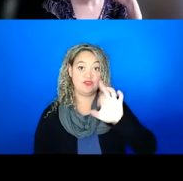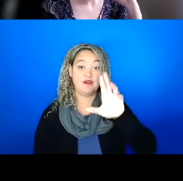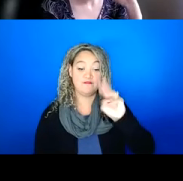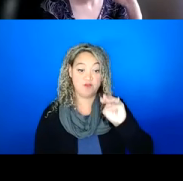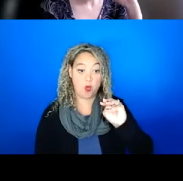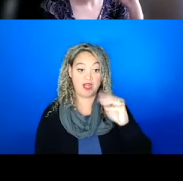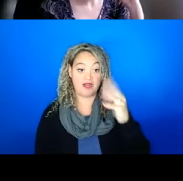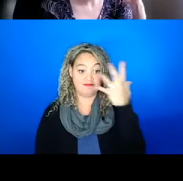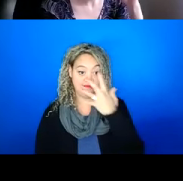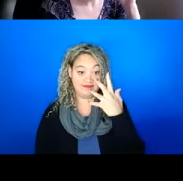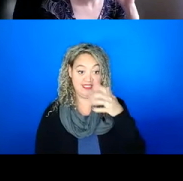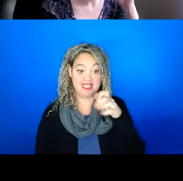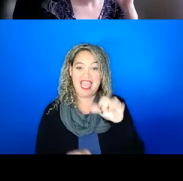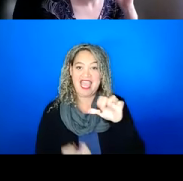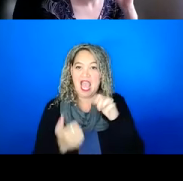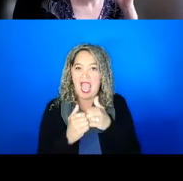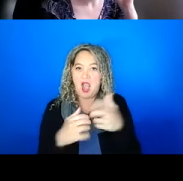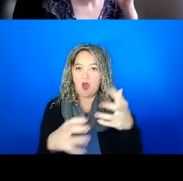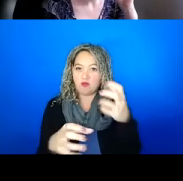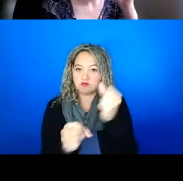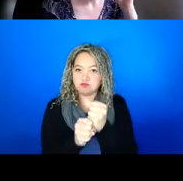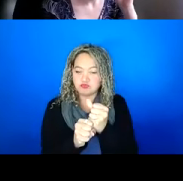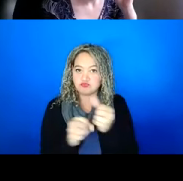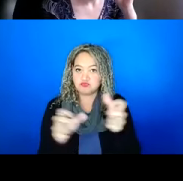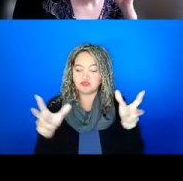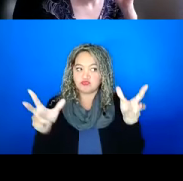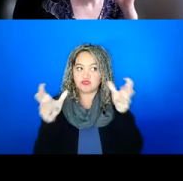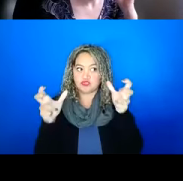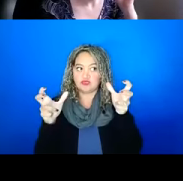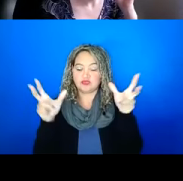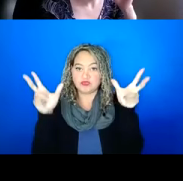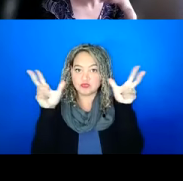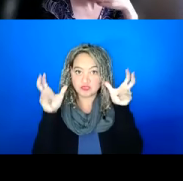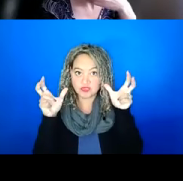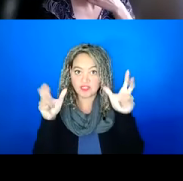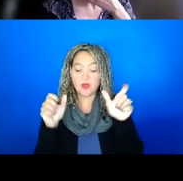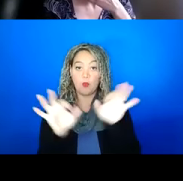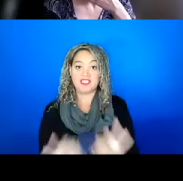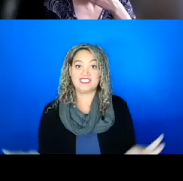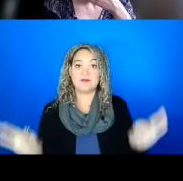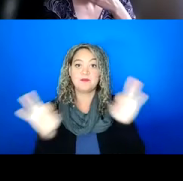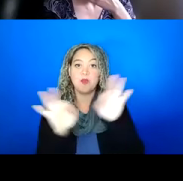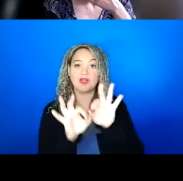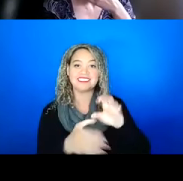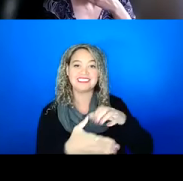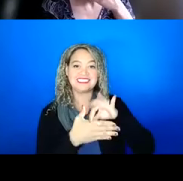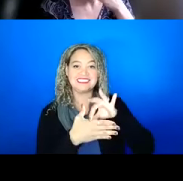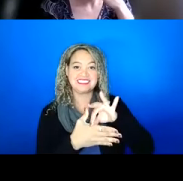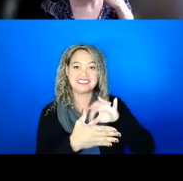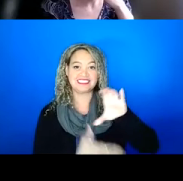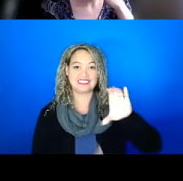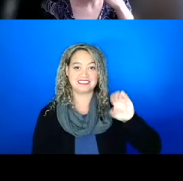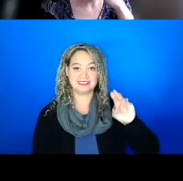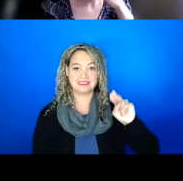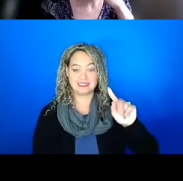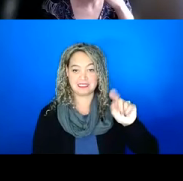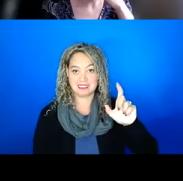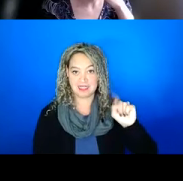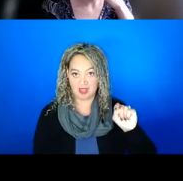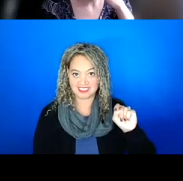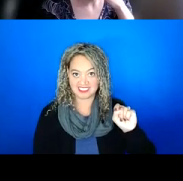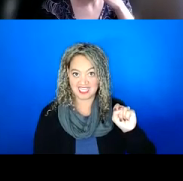So the modality of input isn't important. What's important is the content of the property. And like I just pointed out, in this